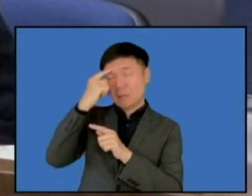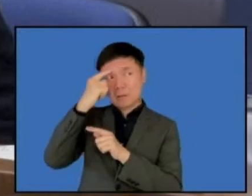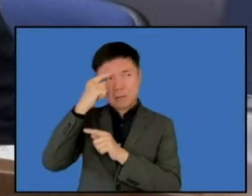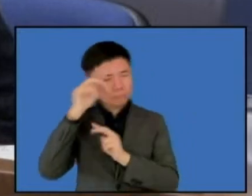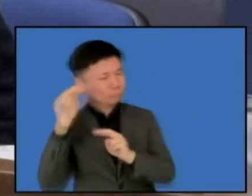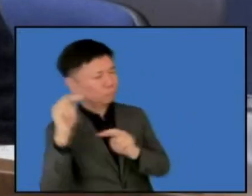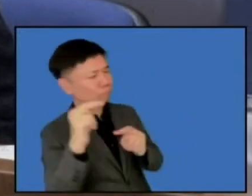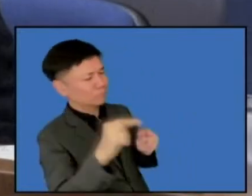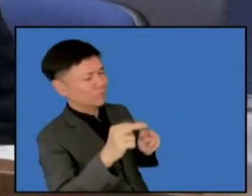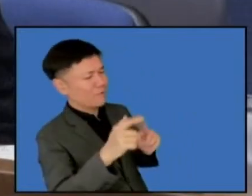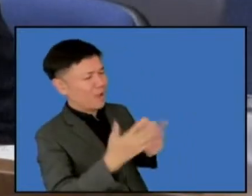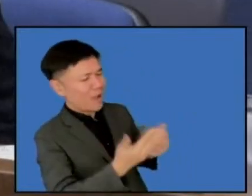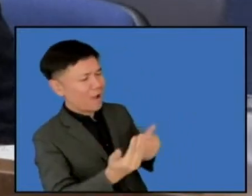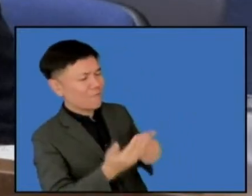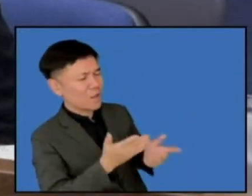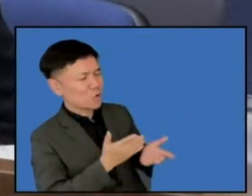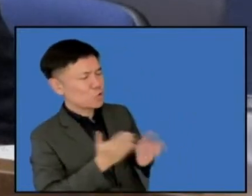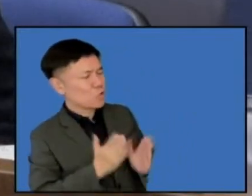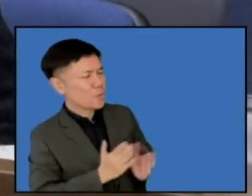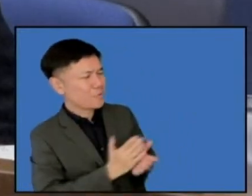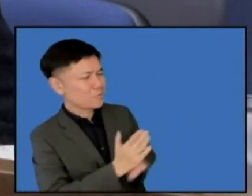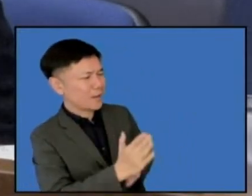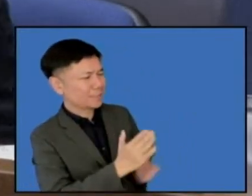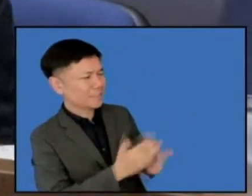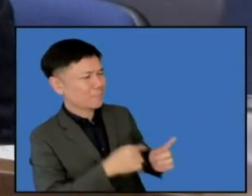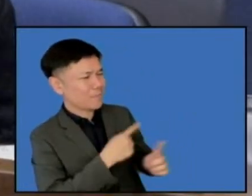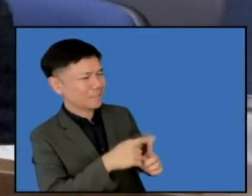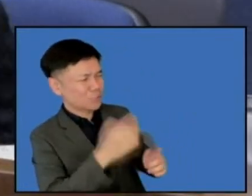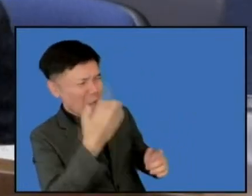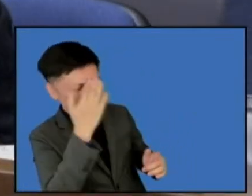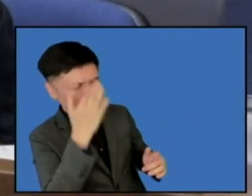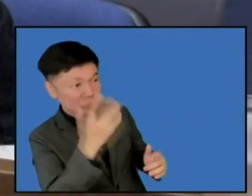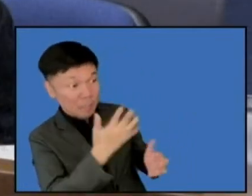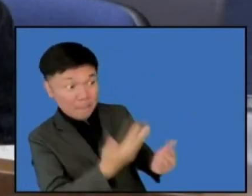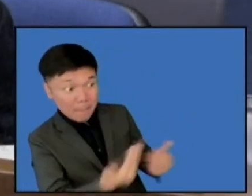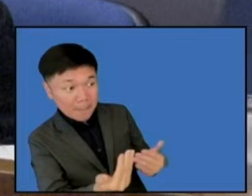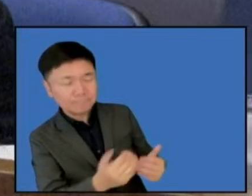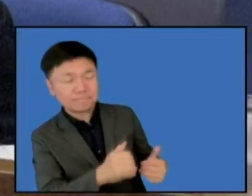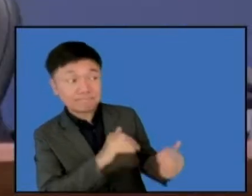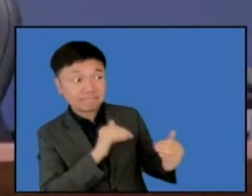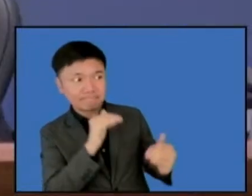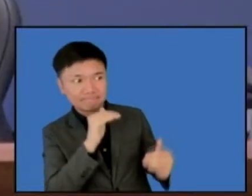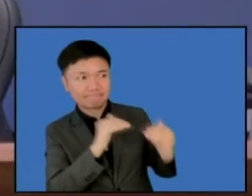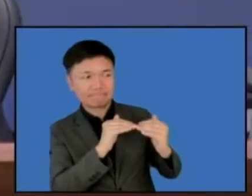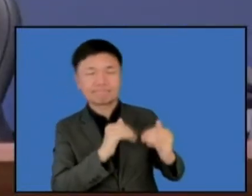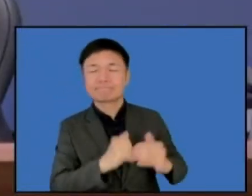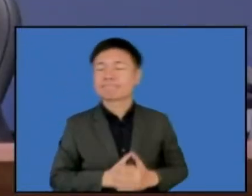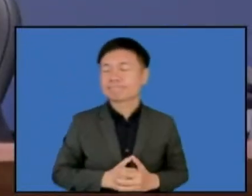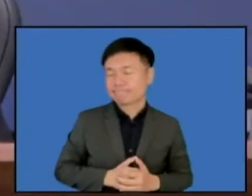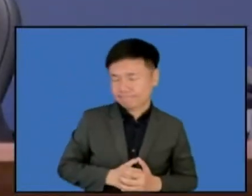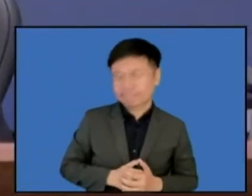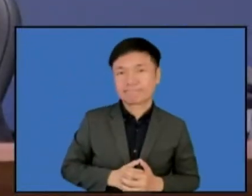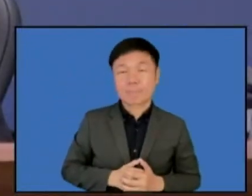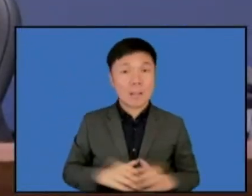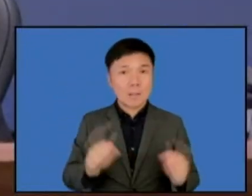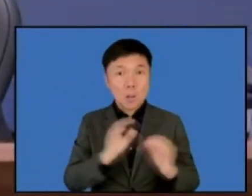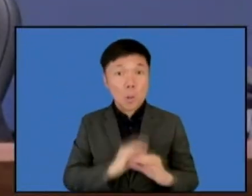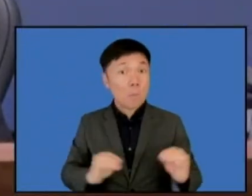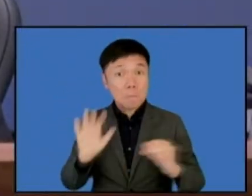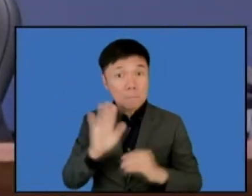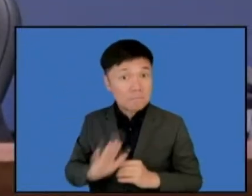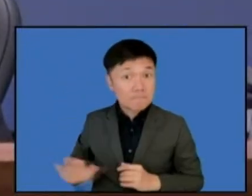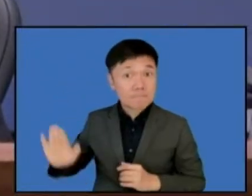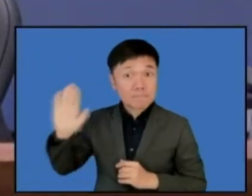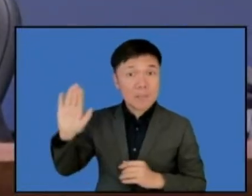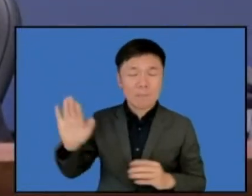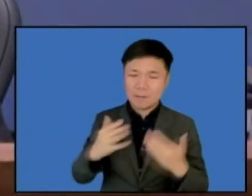and comply with international human rights and labor standards. Thank you. I thank you so much. As I see no more speakers, I would like